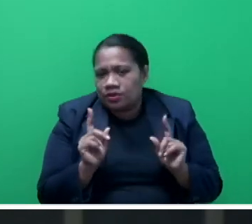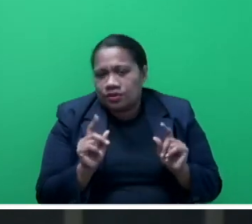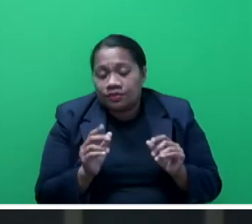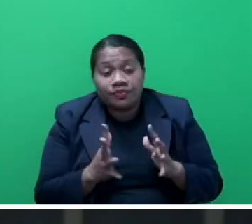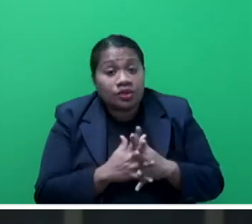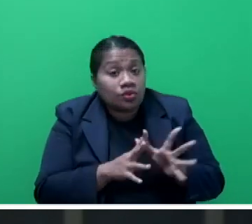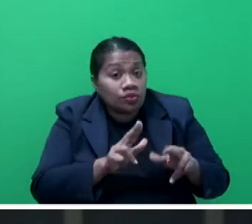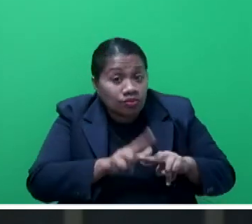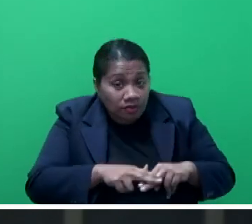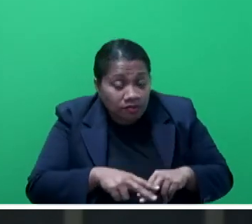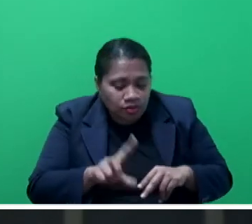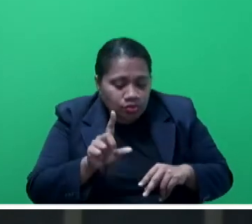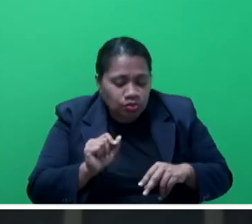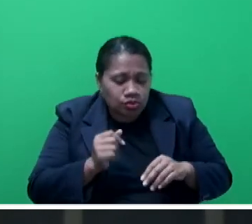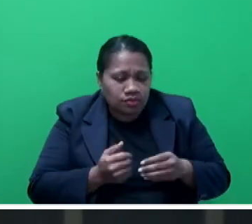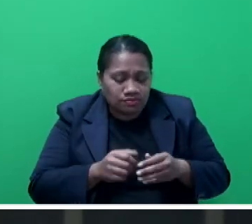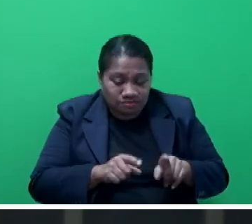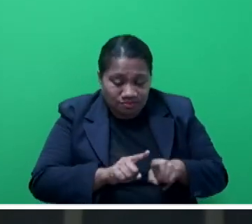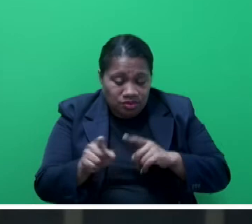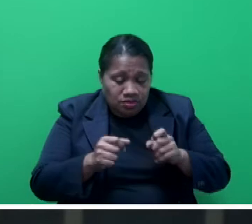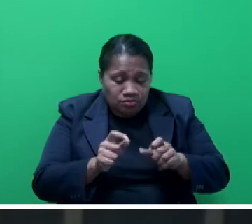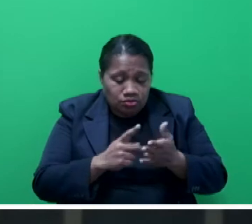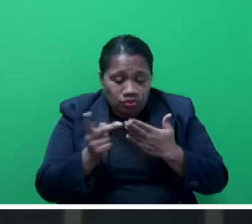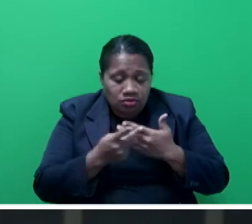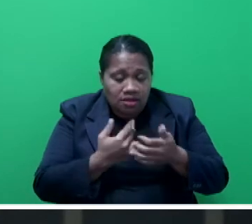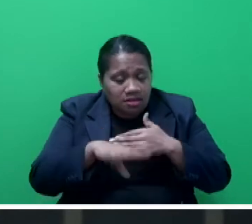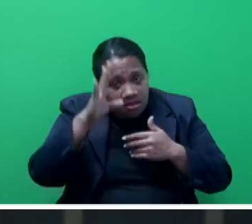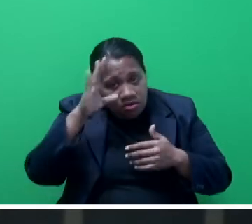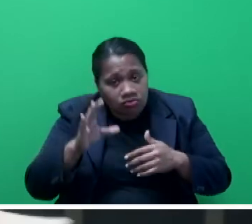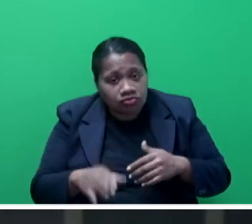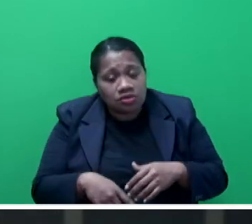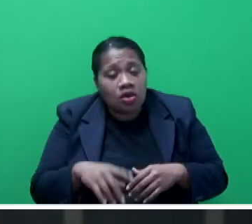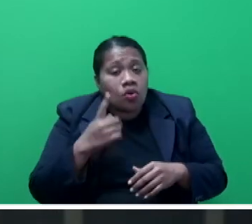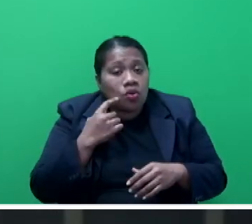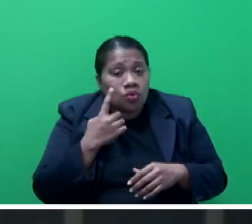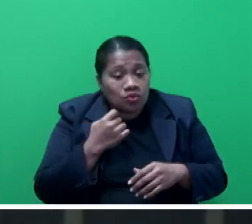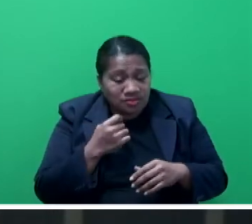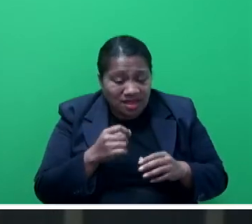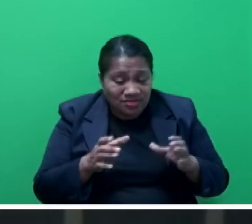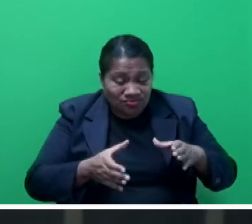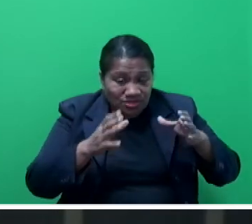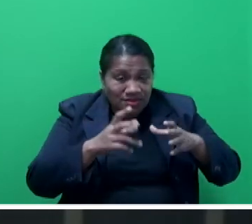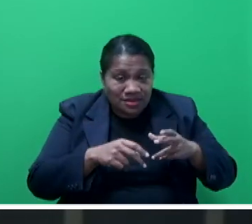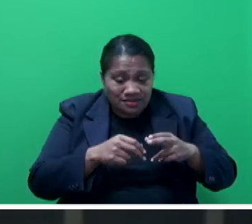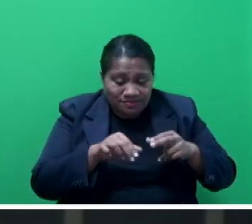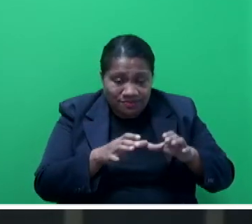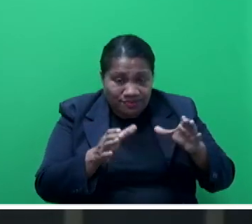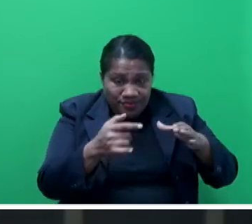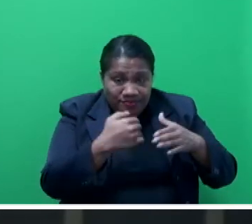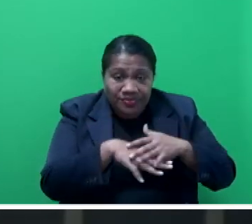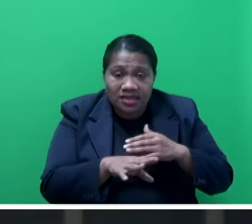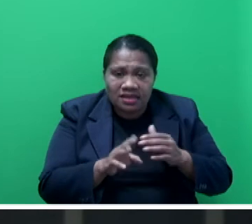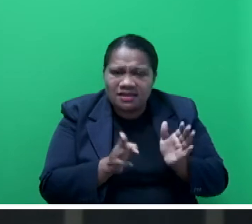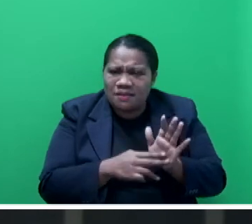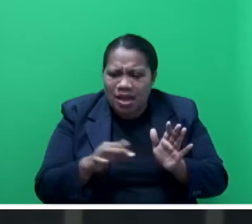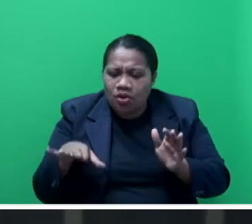major projects around the country. Water treatment plants in the Mau, which has been completed. Sabu Sabu, which is almost complete now,